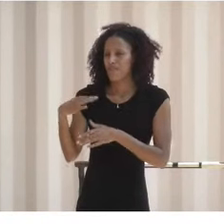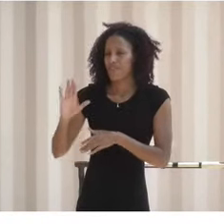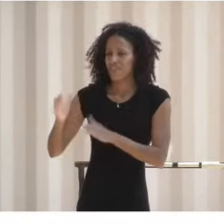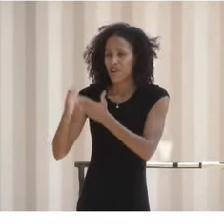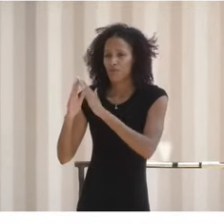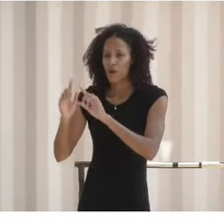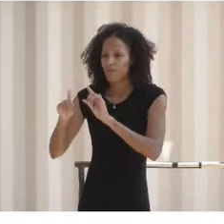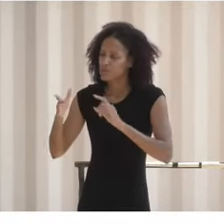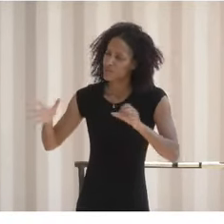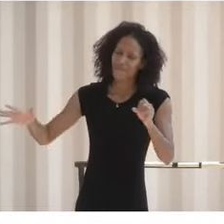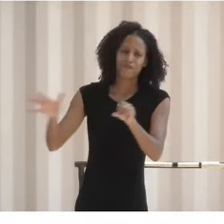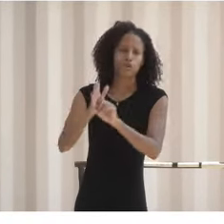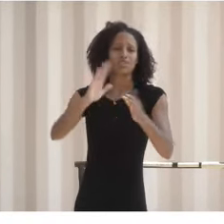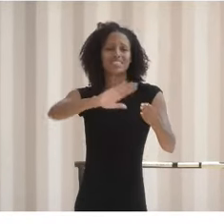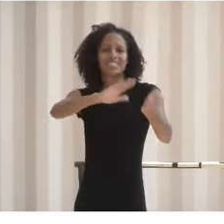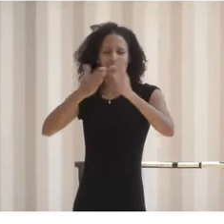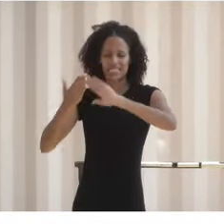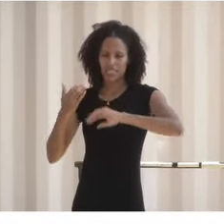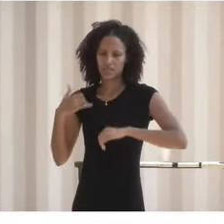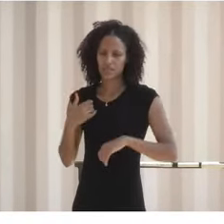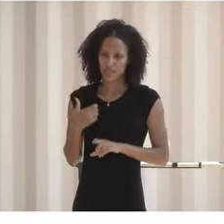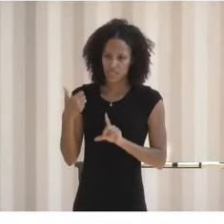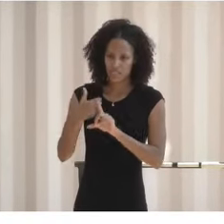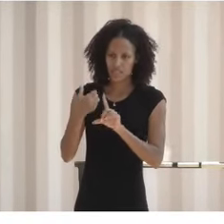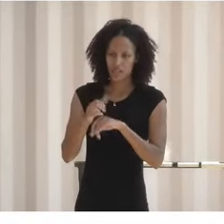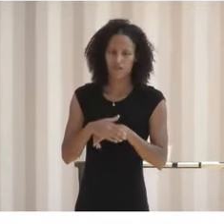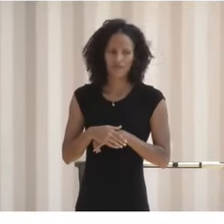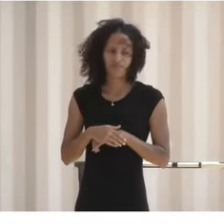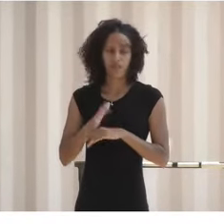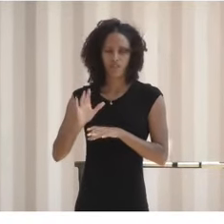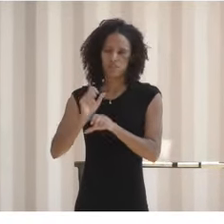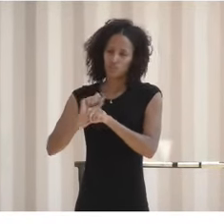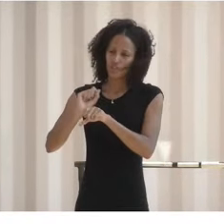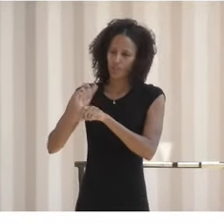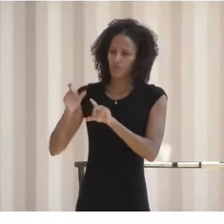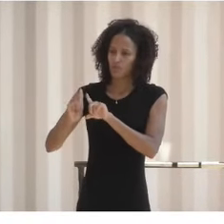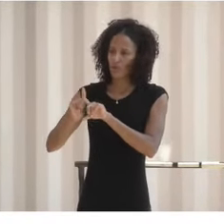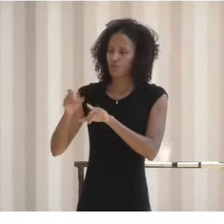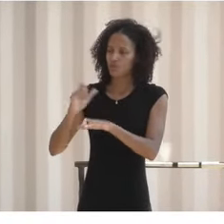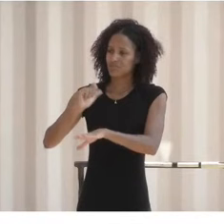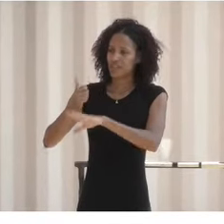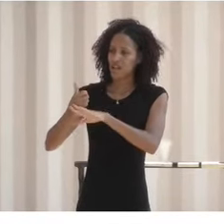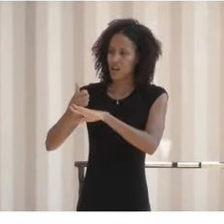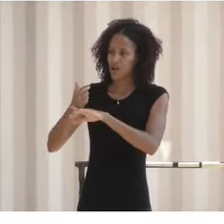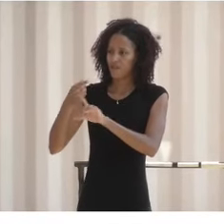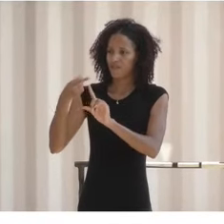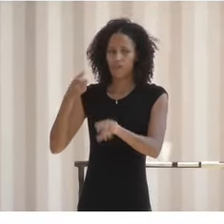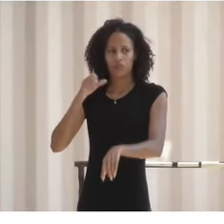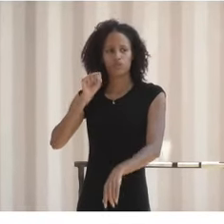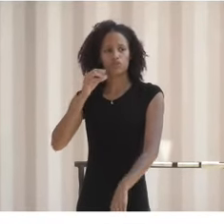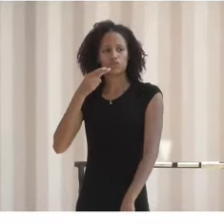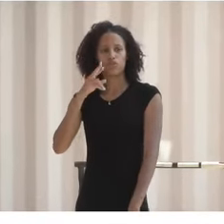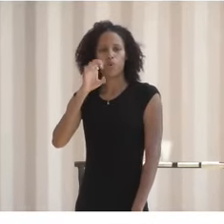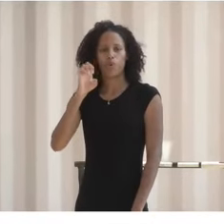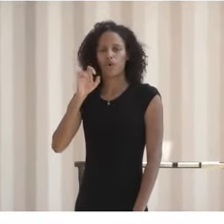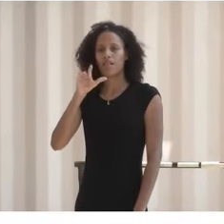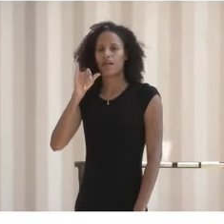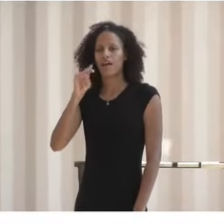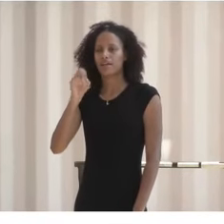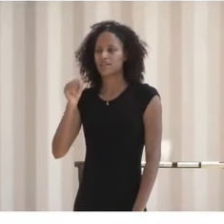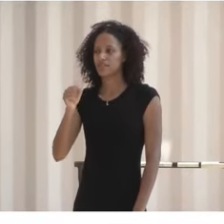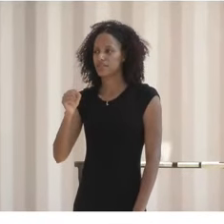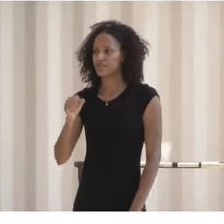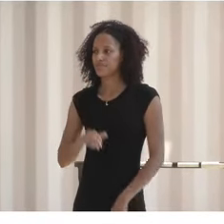but the entire city. And jobs in restoration are also benefiting our urban shorelines. In the San Francisco Bay Area, Bayview